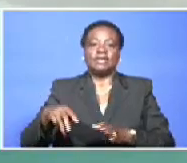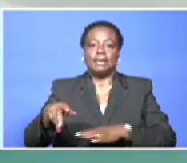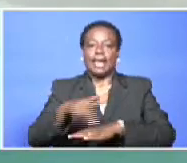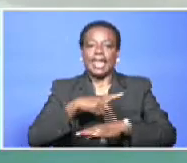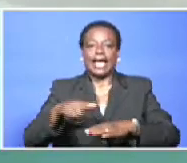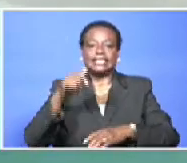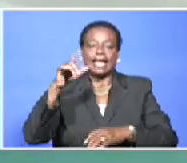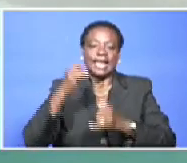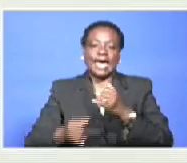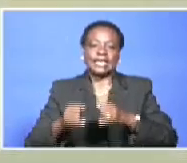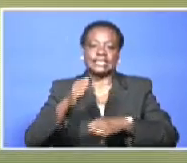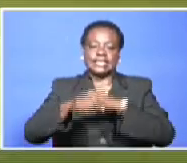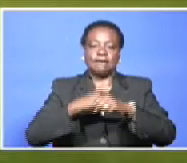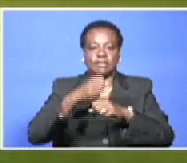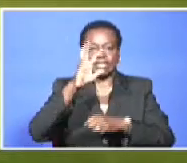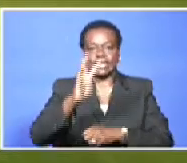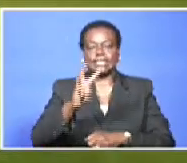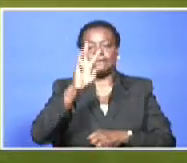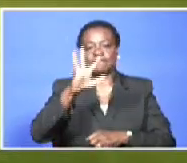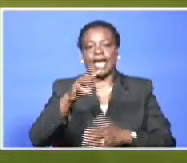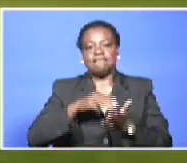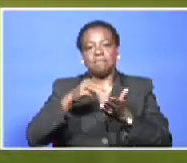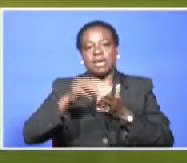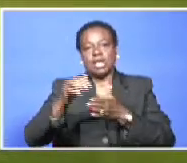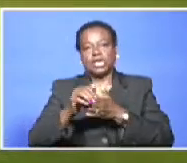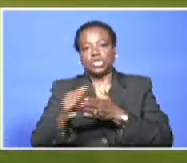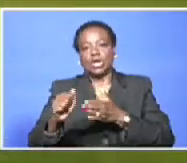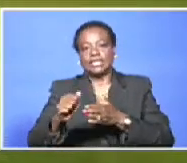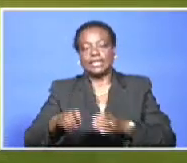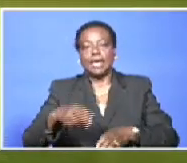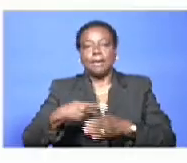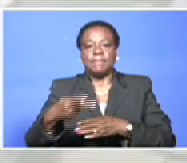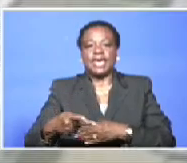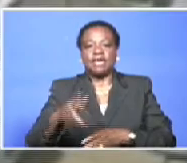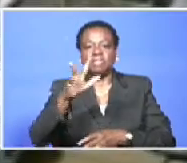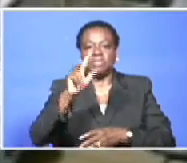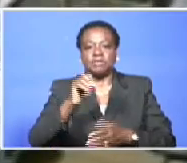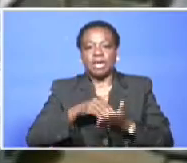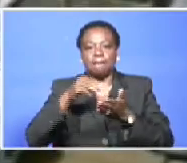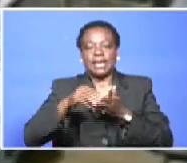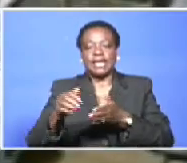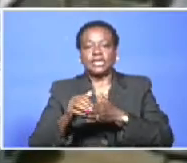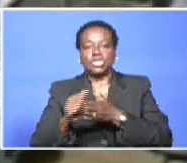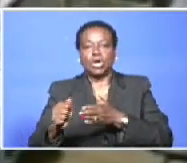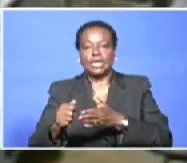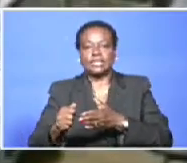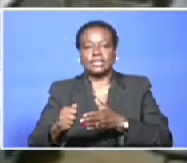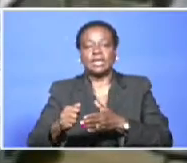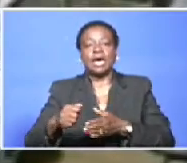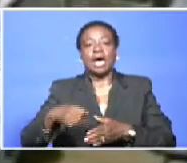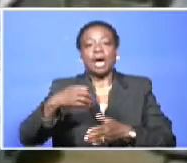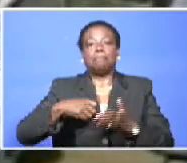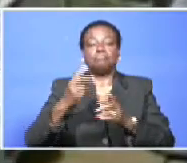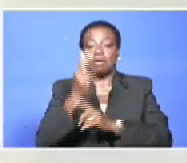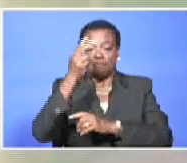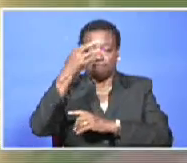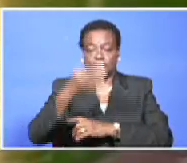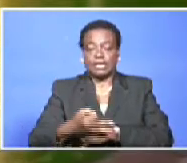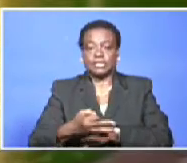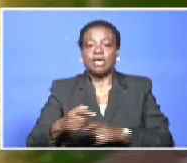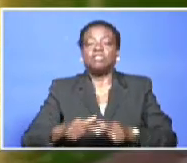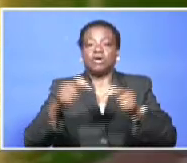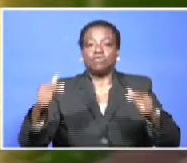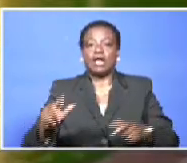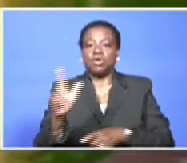purchased a property for $65 million, paying $30 million of that sum up front. The Grand Lucayan that was